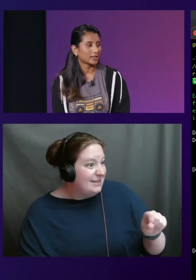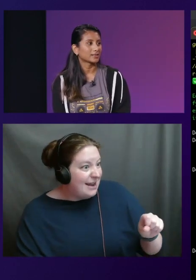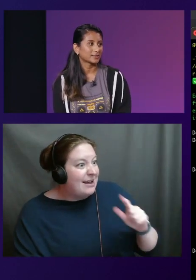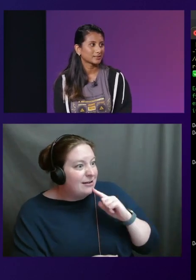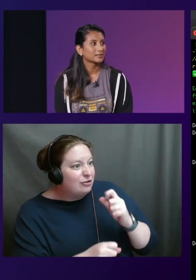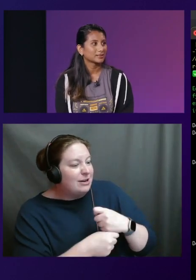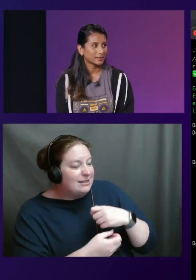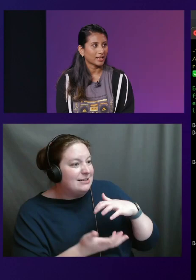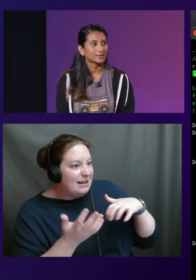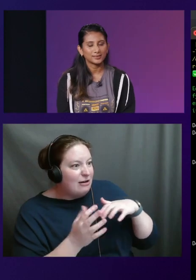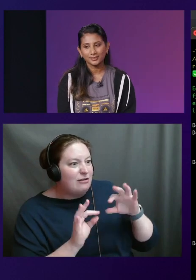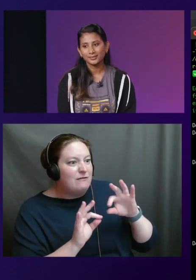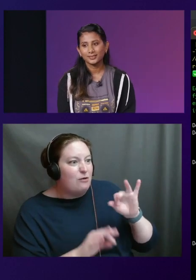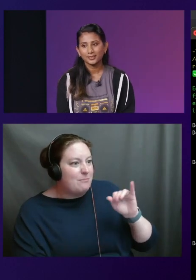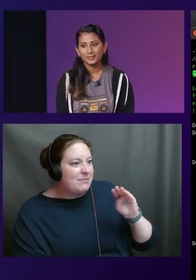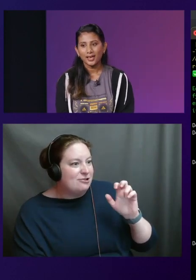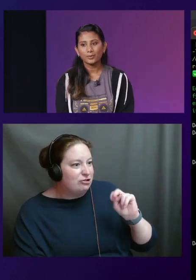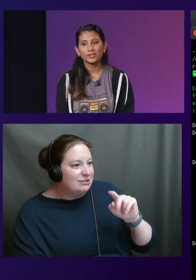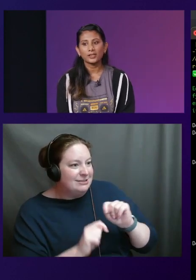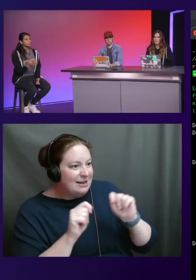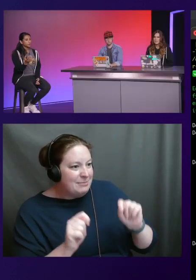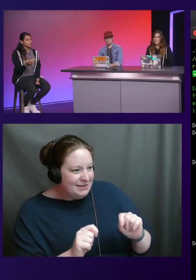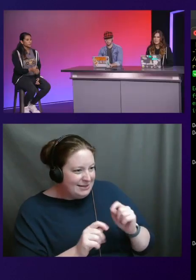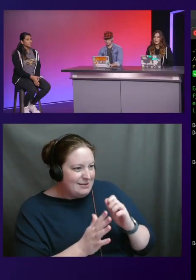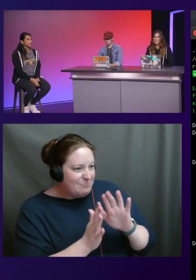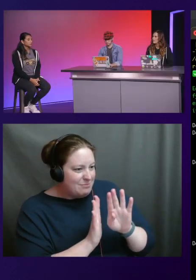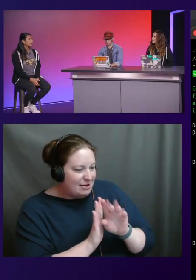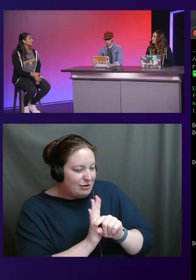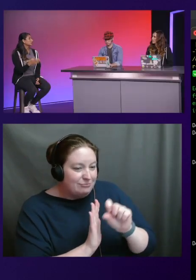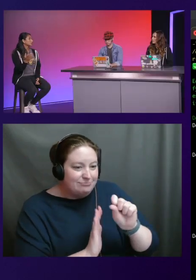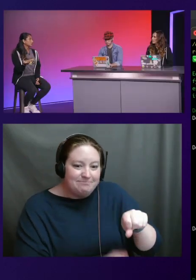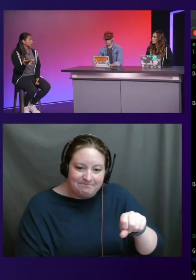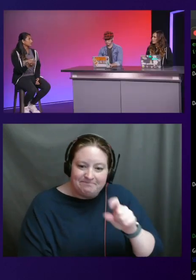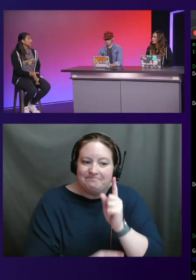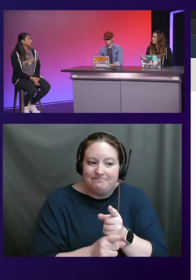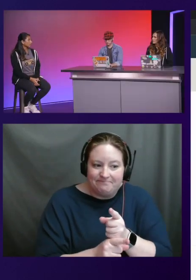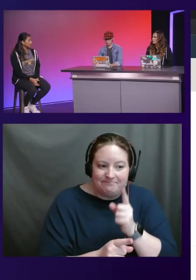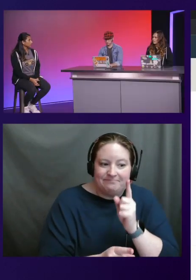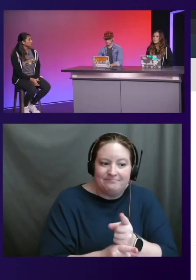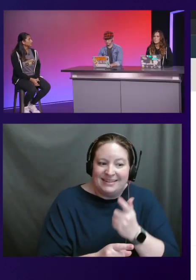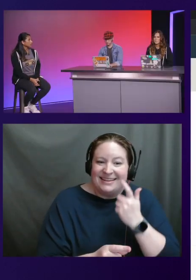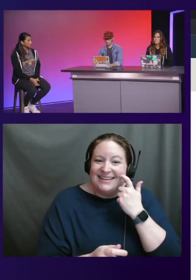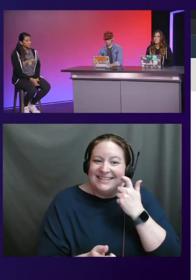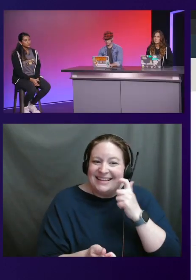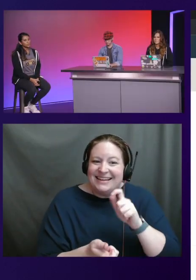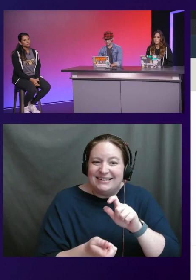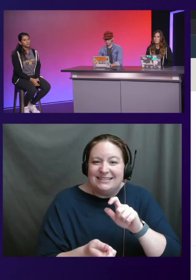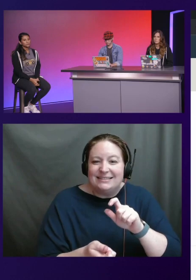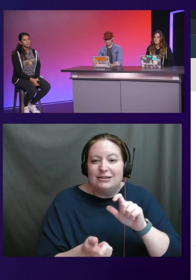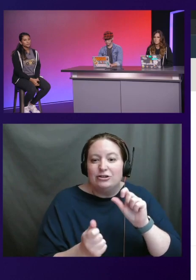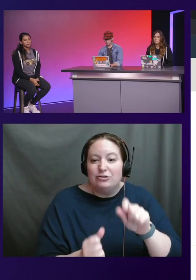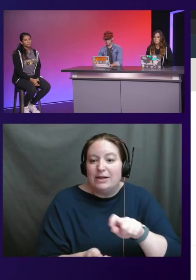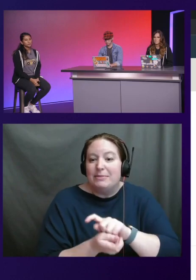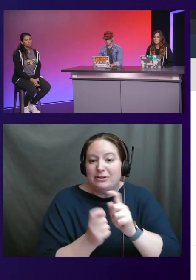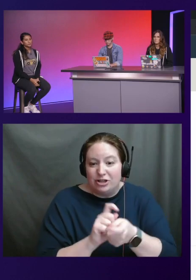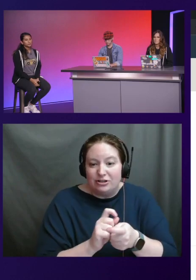background Correct, that you can yes. use. All right. Yes. And with the latest version, you can actually make changes to this CloudFormation template as well.